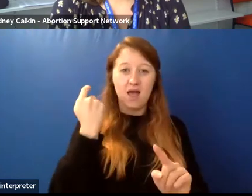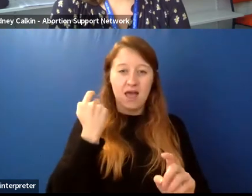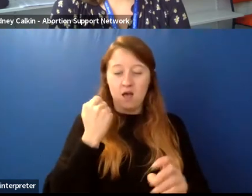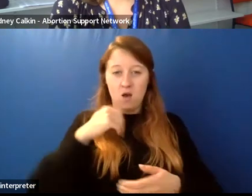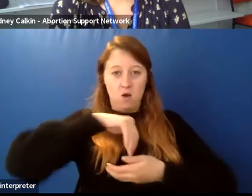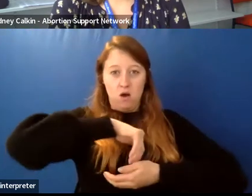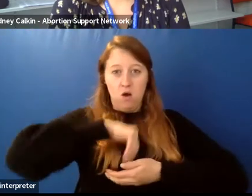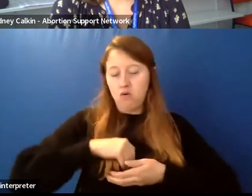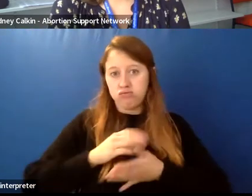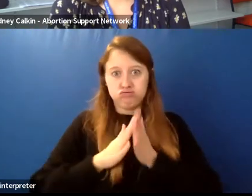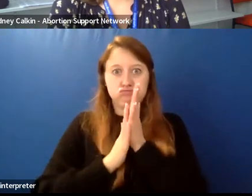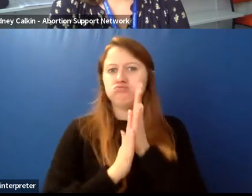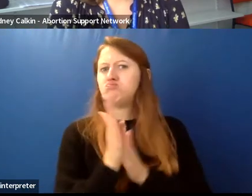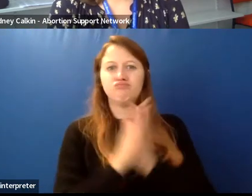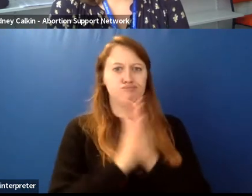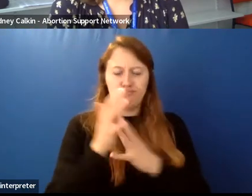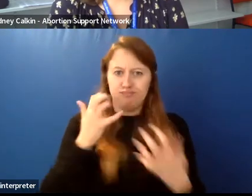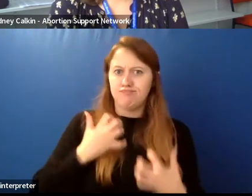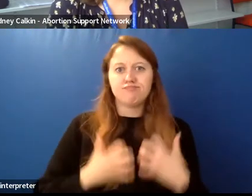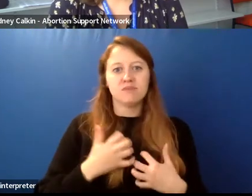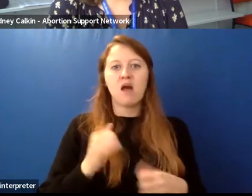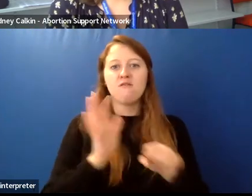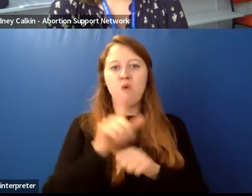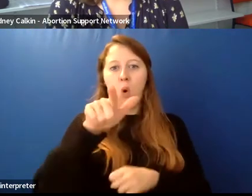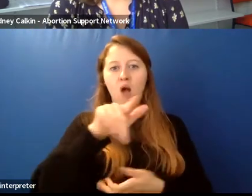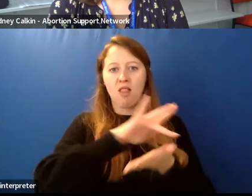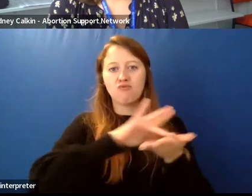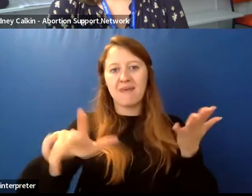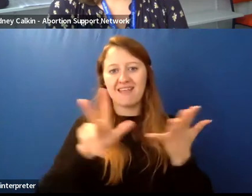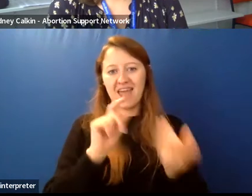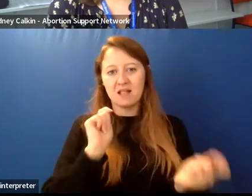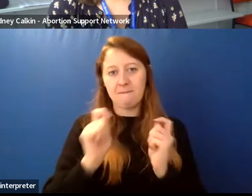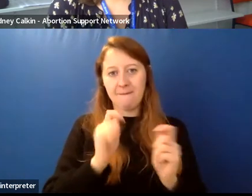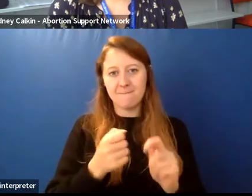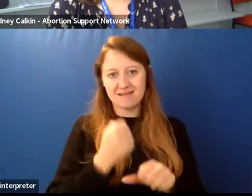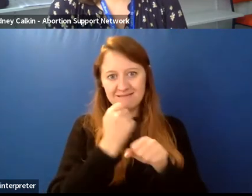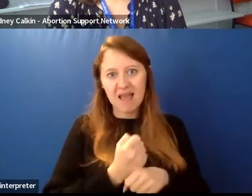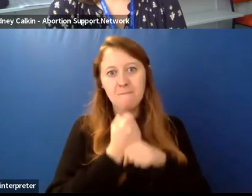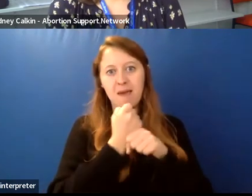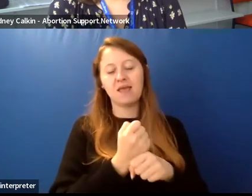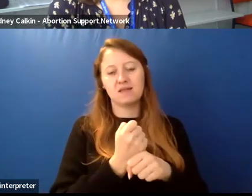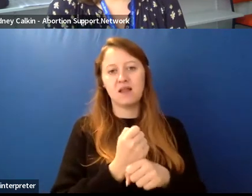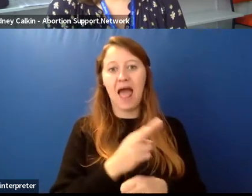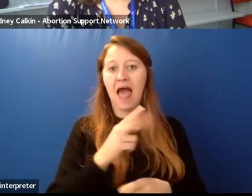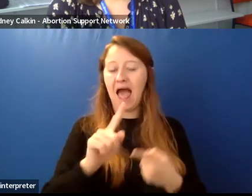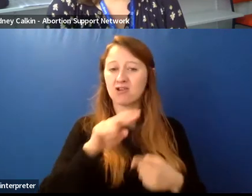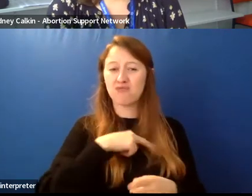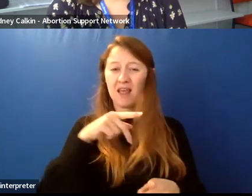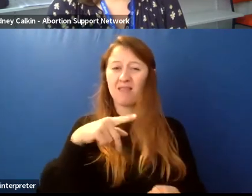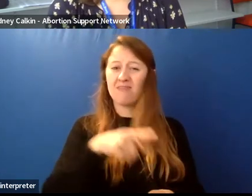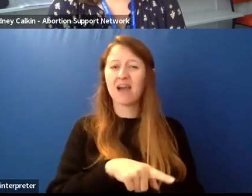vitality of the repeal campaign, the campaign that really caused, what I would argue is one of the